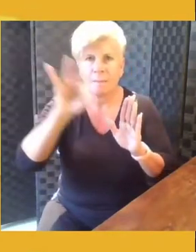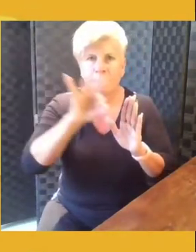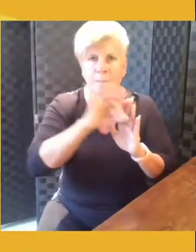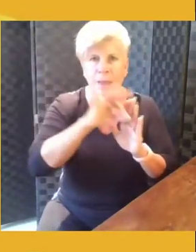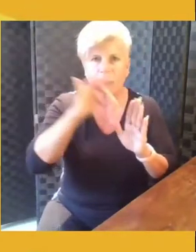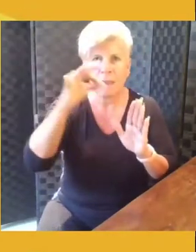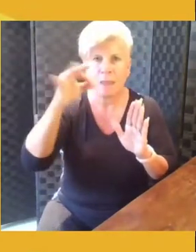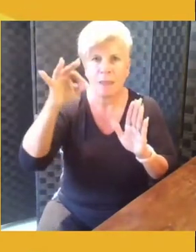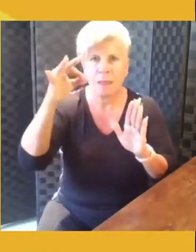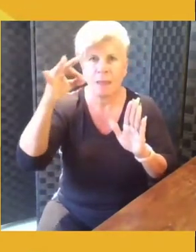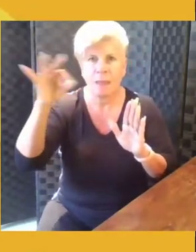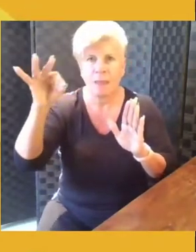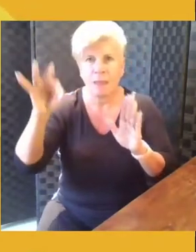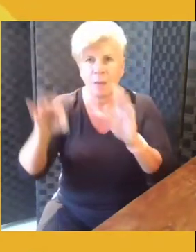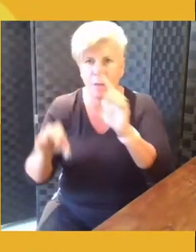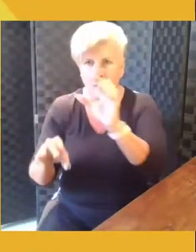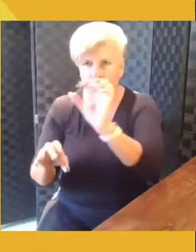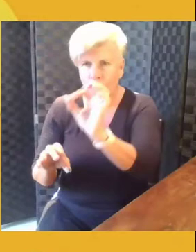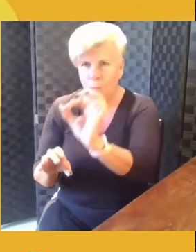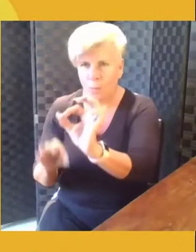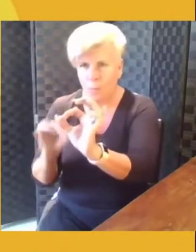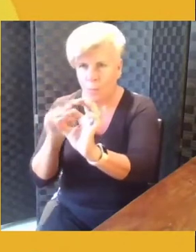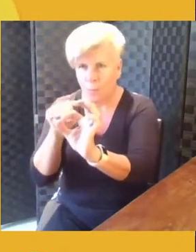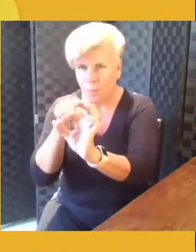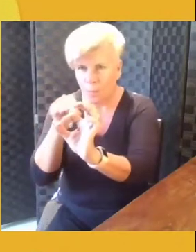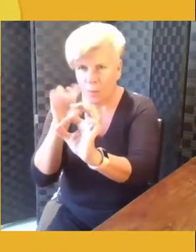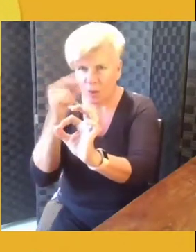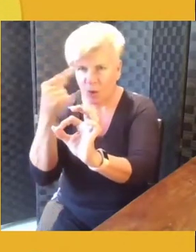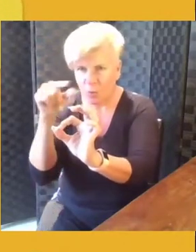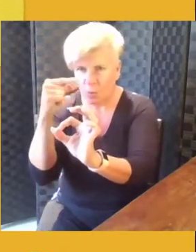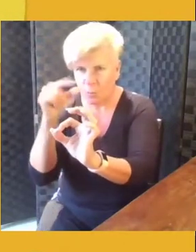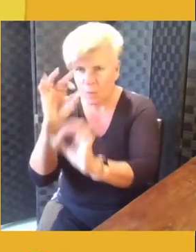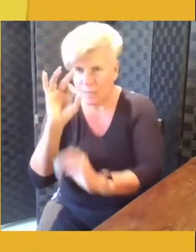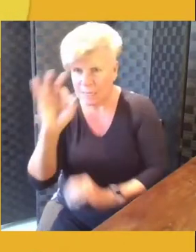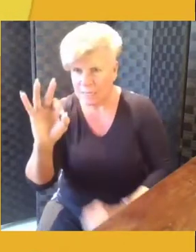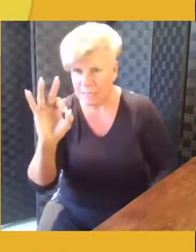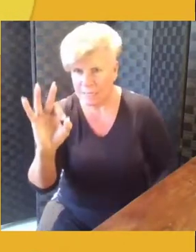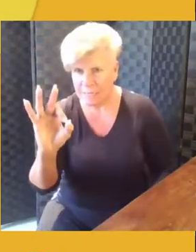This green dot is still. Can you see that?